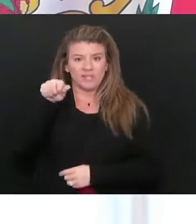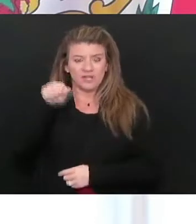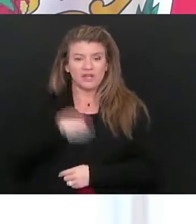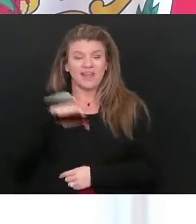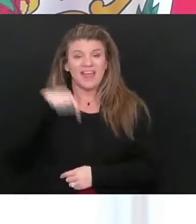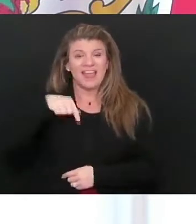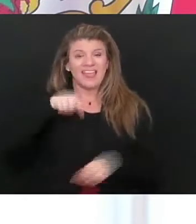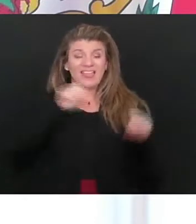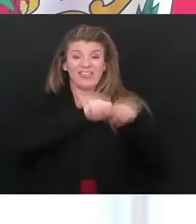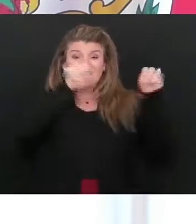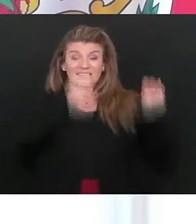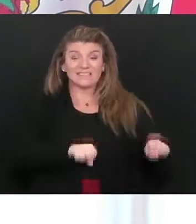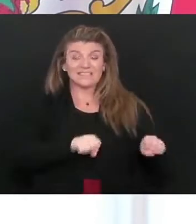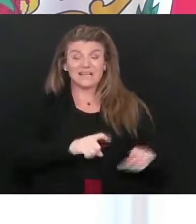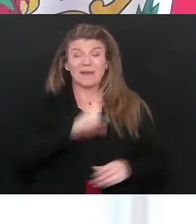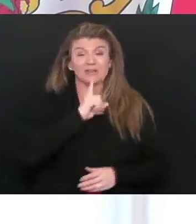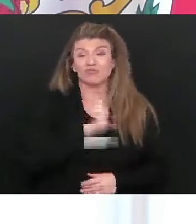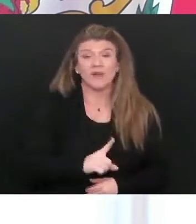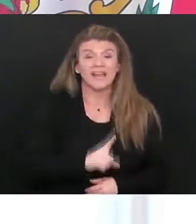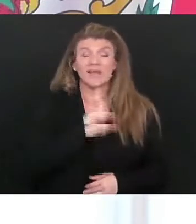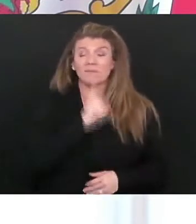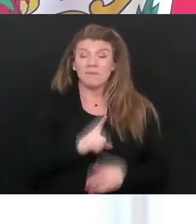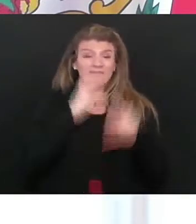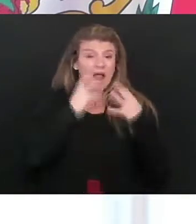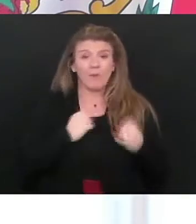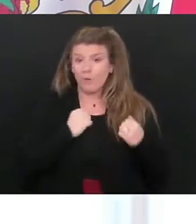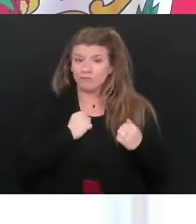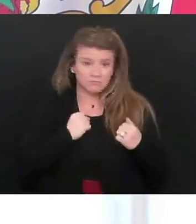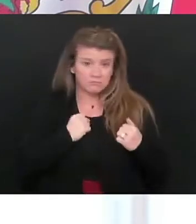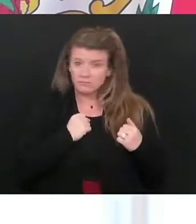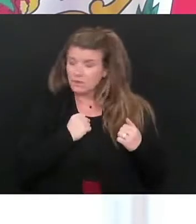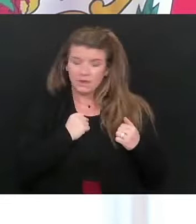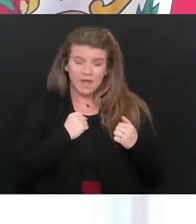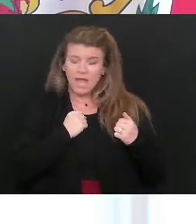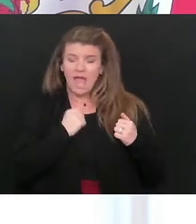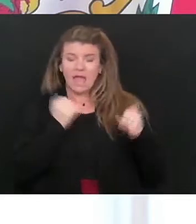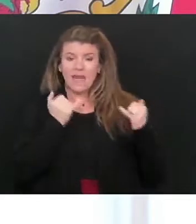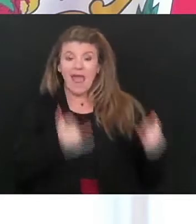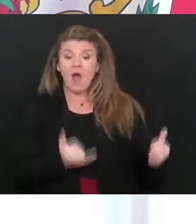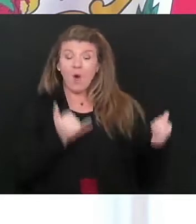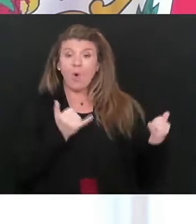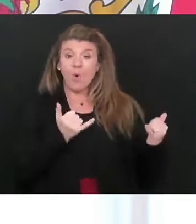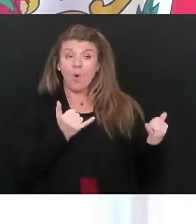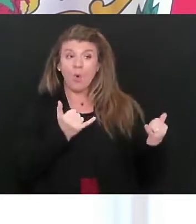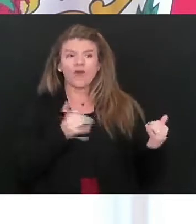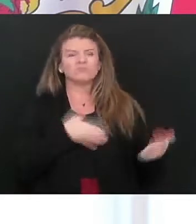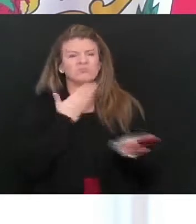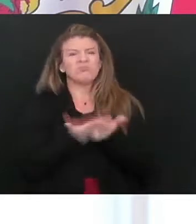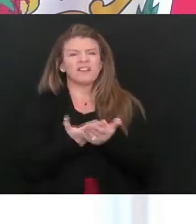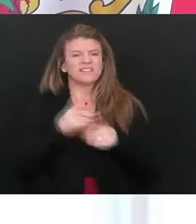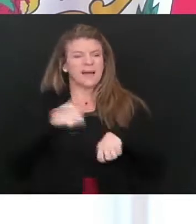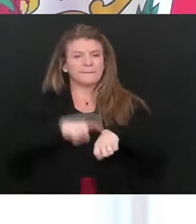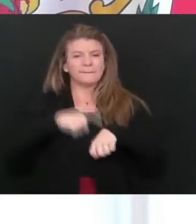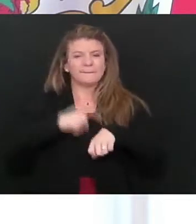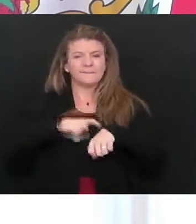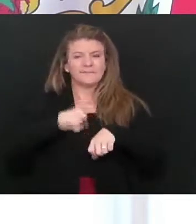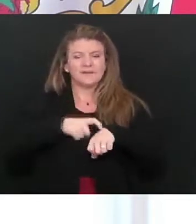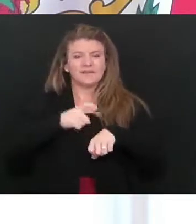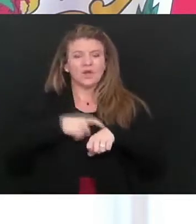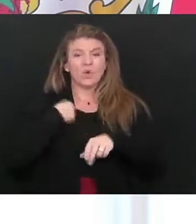This system has been really valuable to us, and it has now gotten to the point in time where